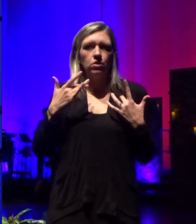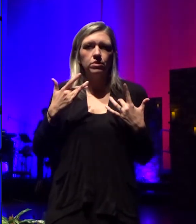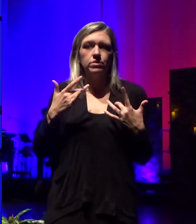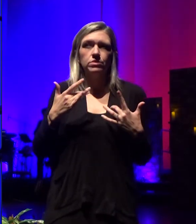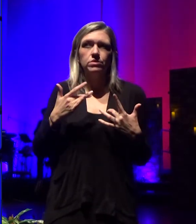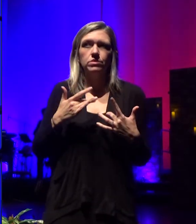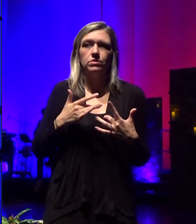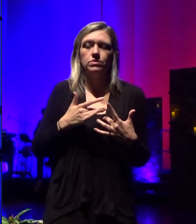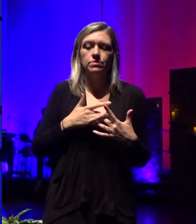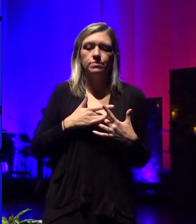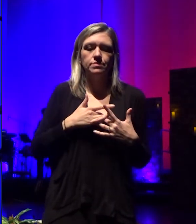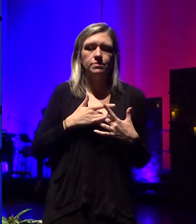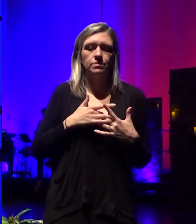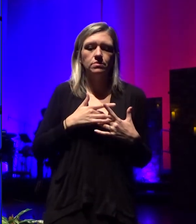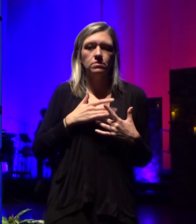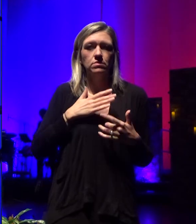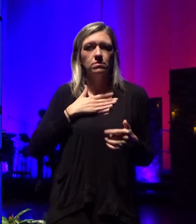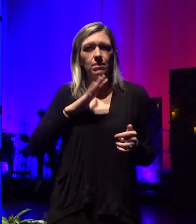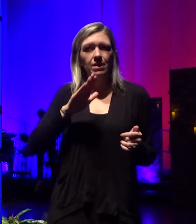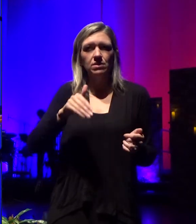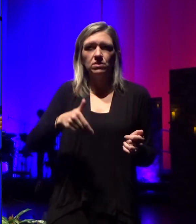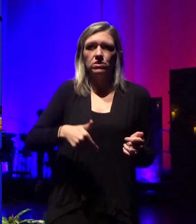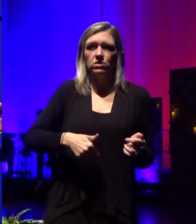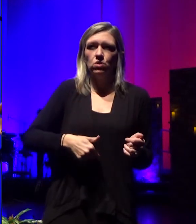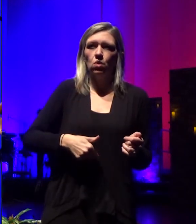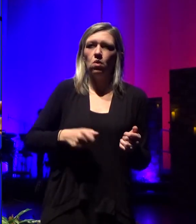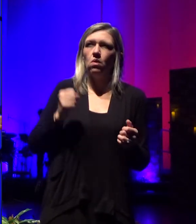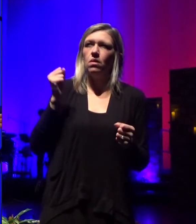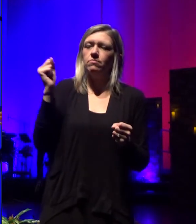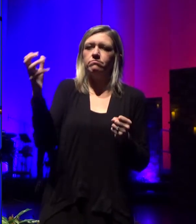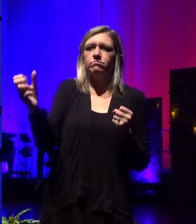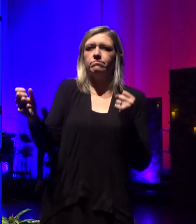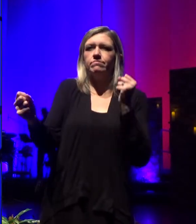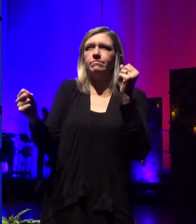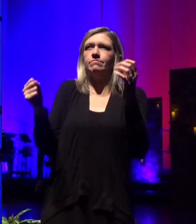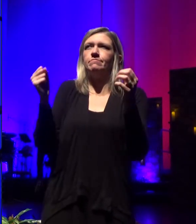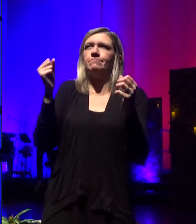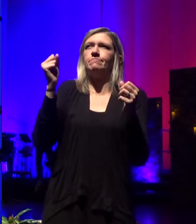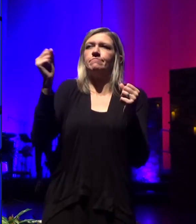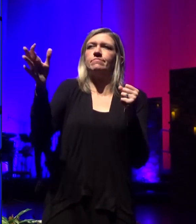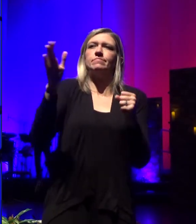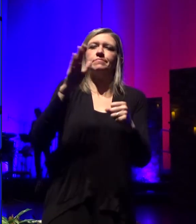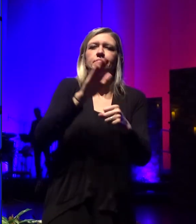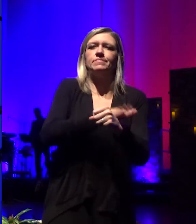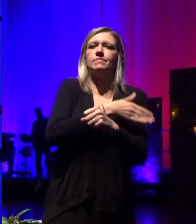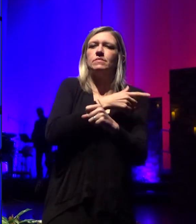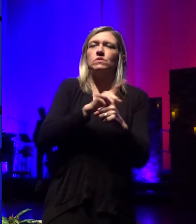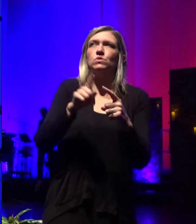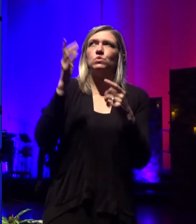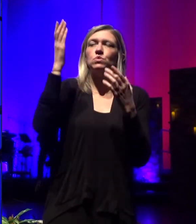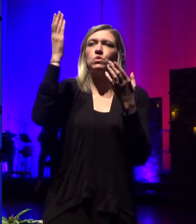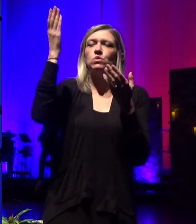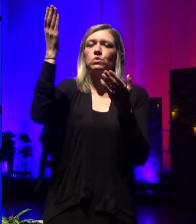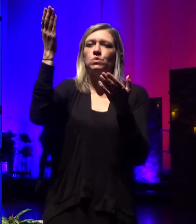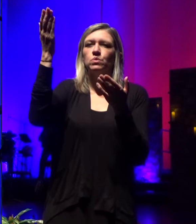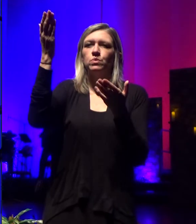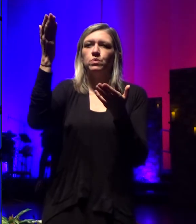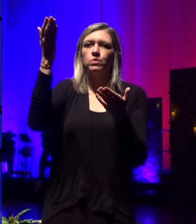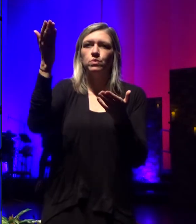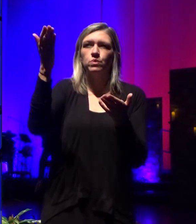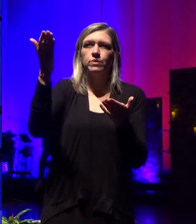heart. My soul sings out to you.